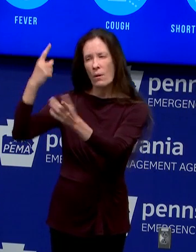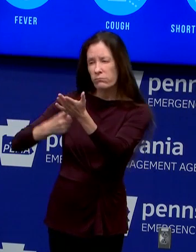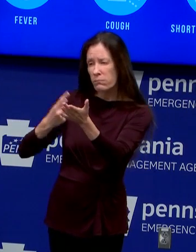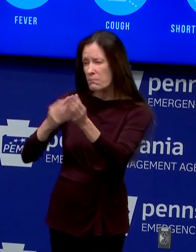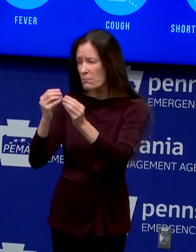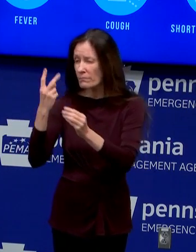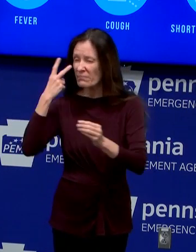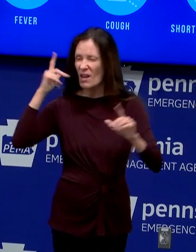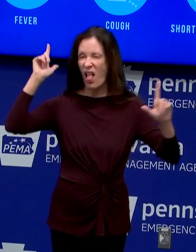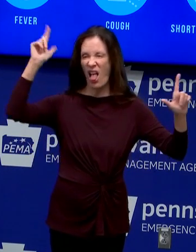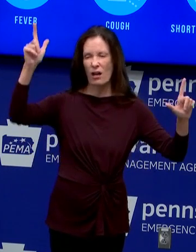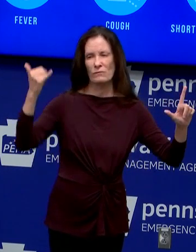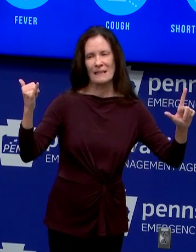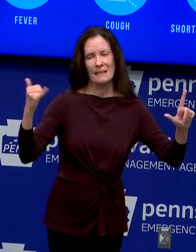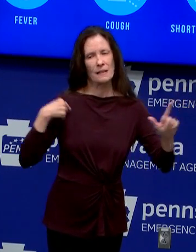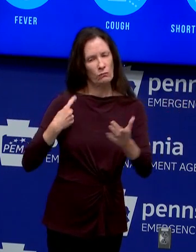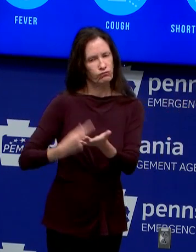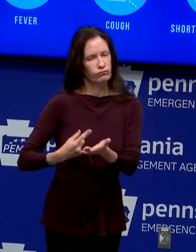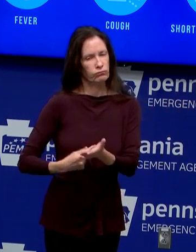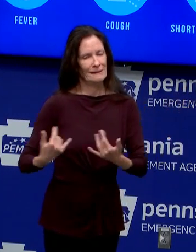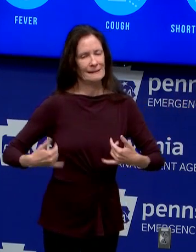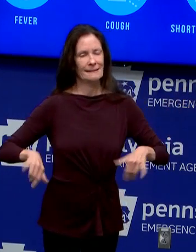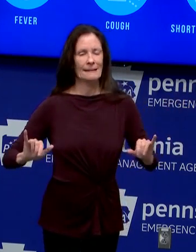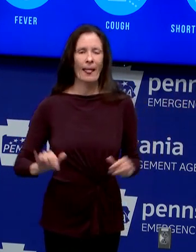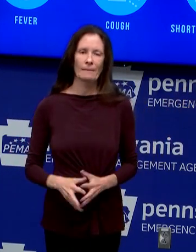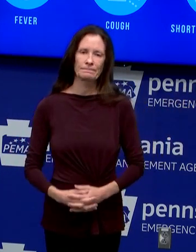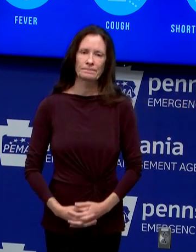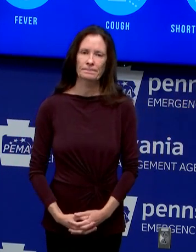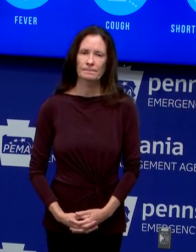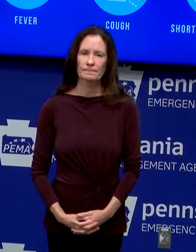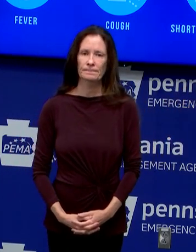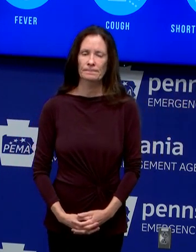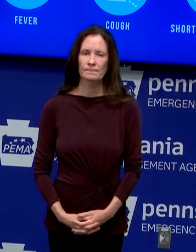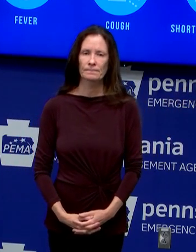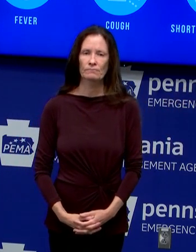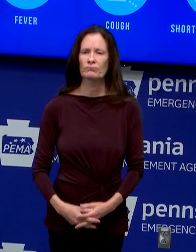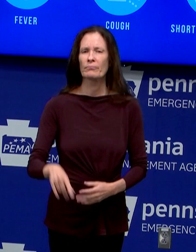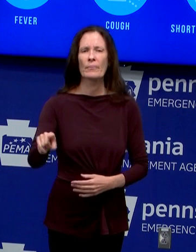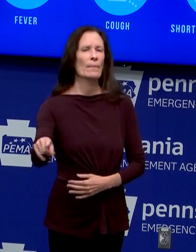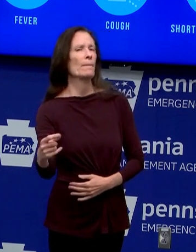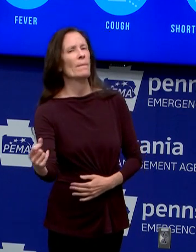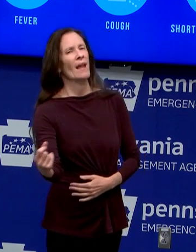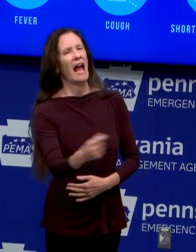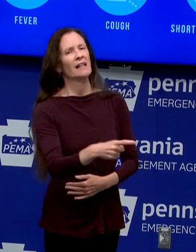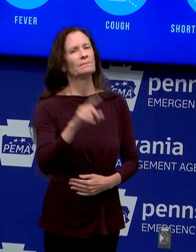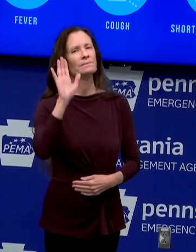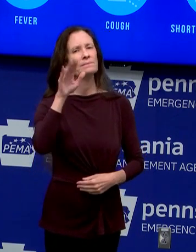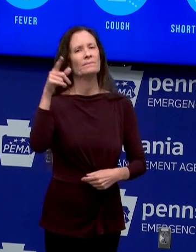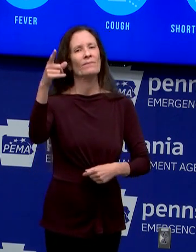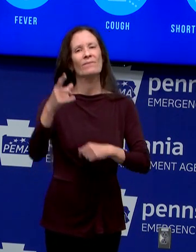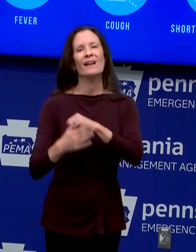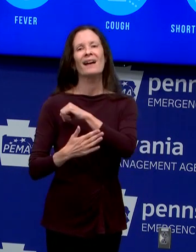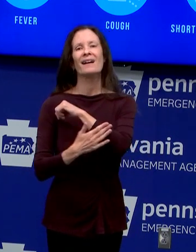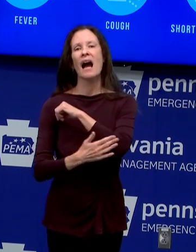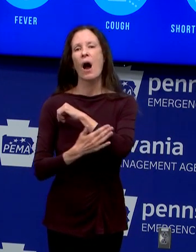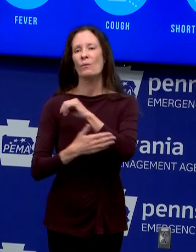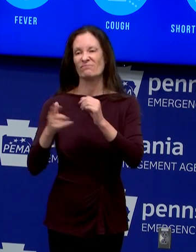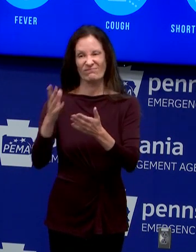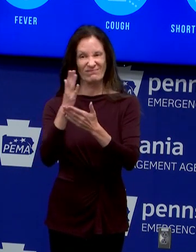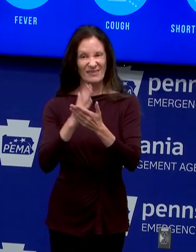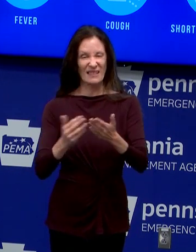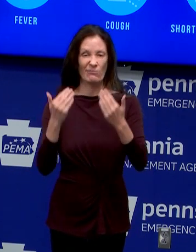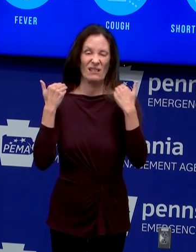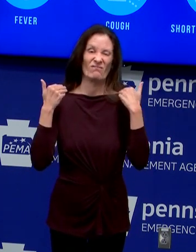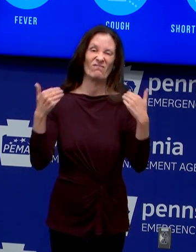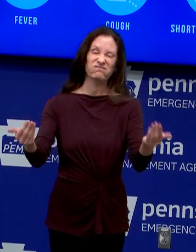Philadelphia Inquirer, what message do you have for counties that are defying Governor Wolf's orders and moving themselves into the yellow phase? How